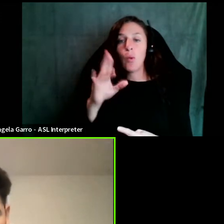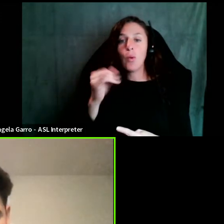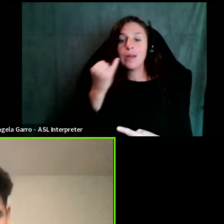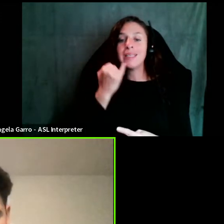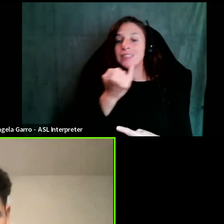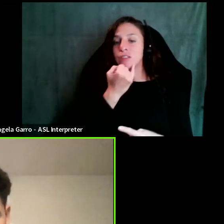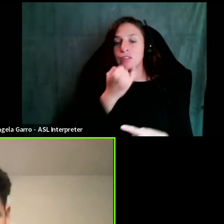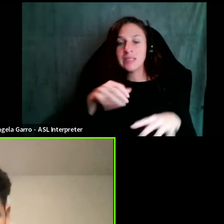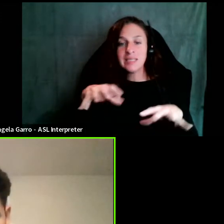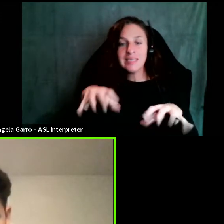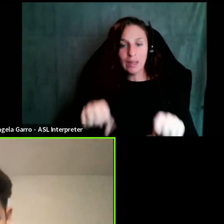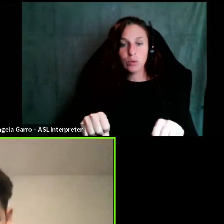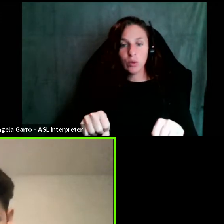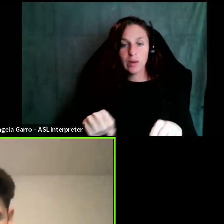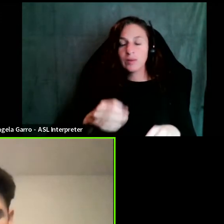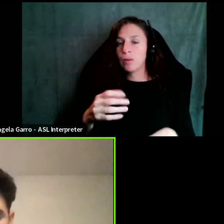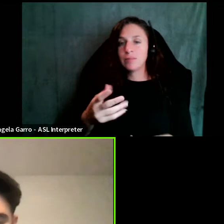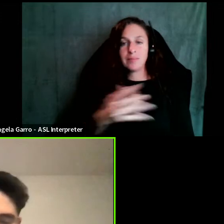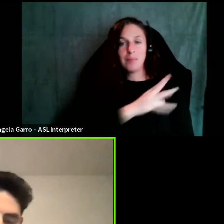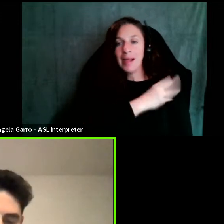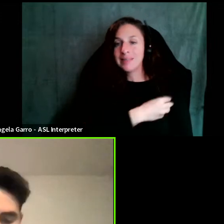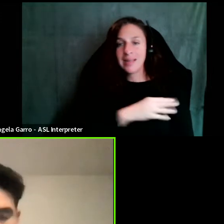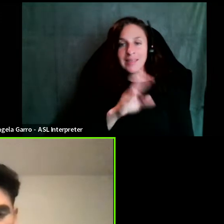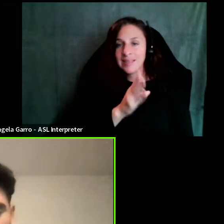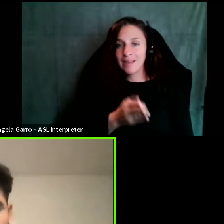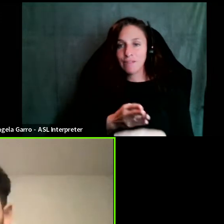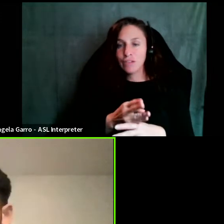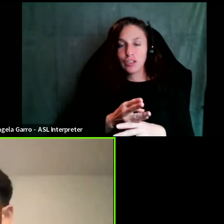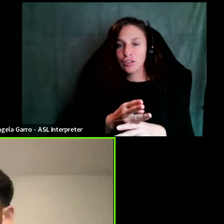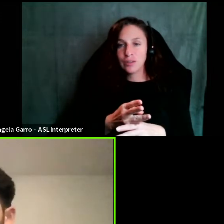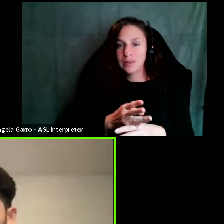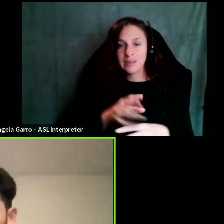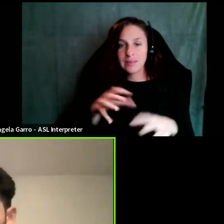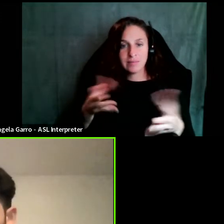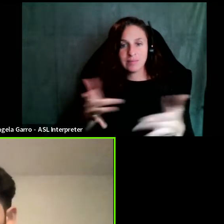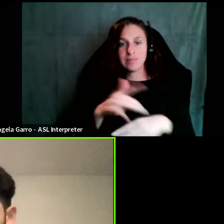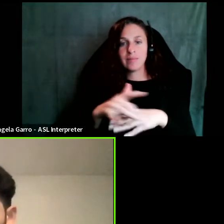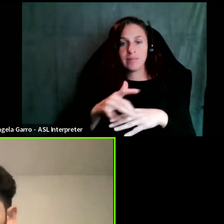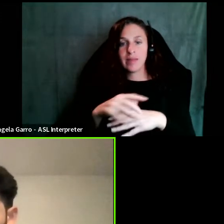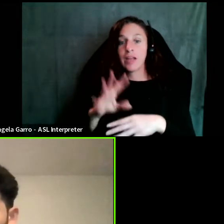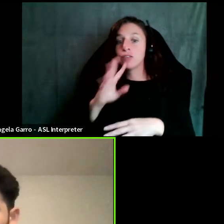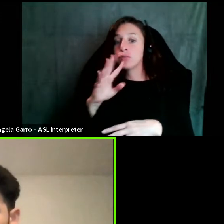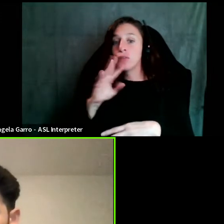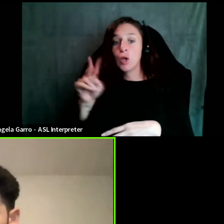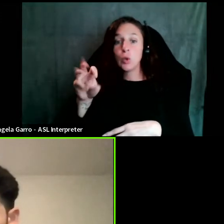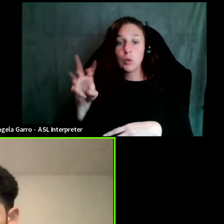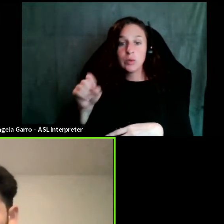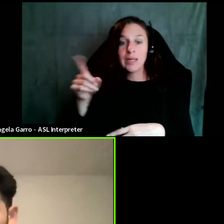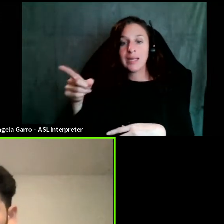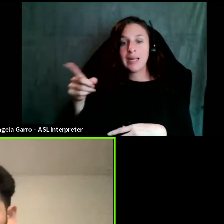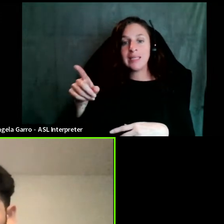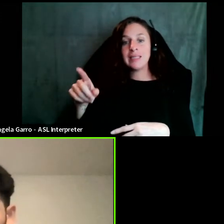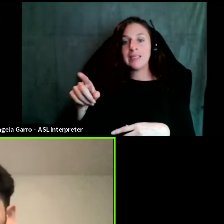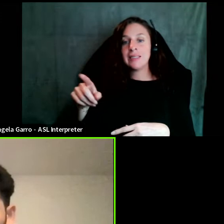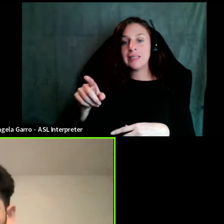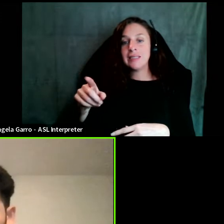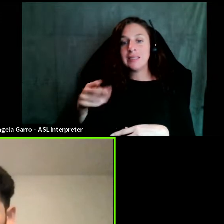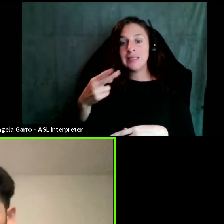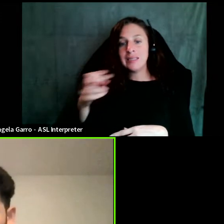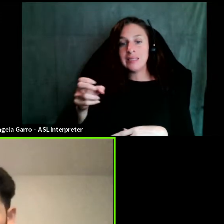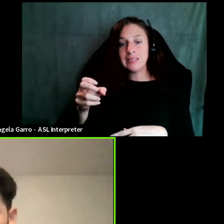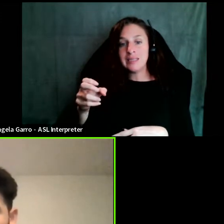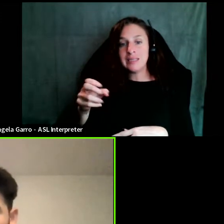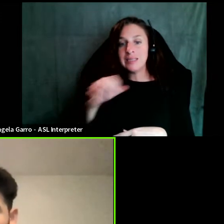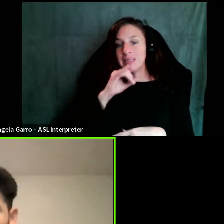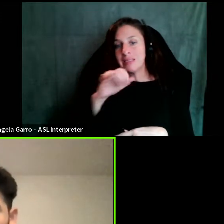didn't exist. As an adult, I turn on the news and I see President Biden talk about how he is a Zionist and about how he